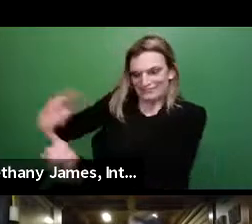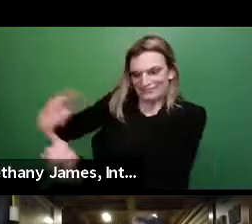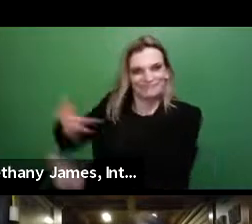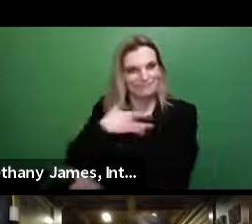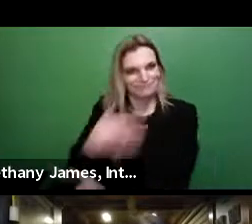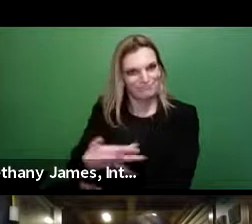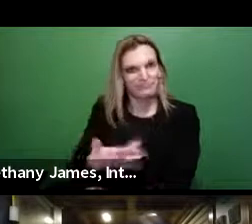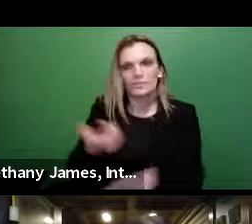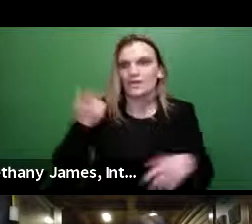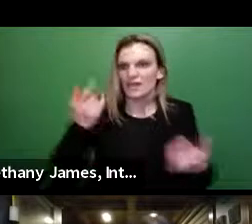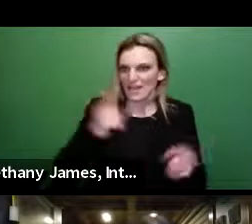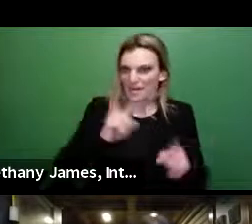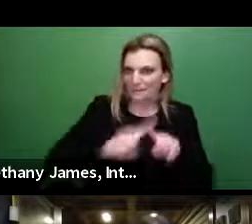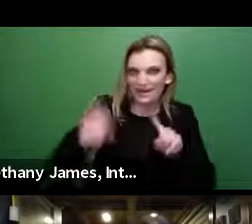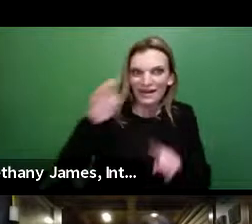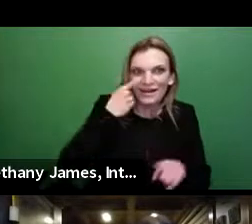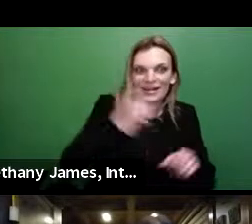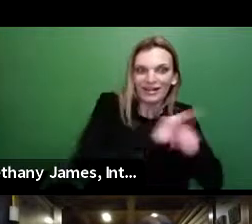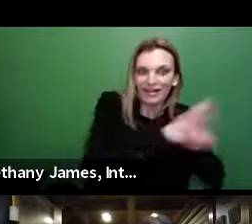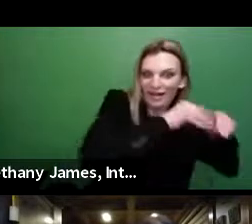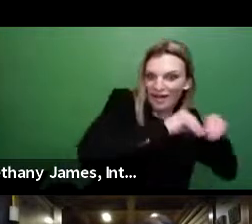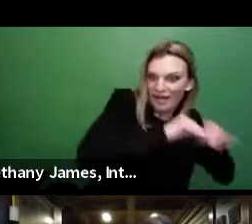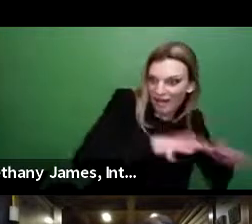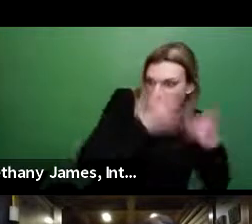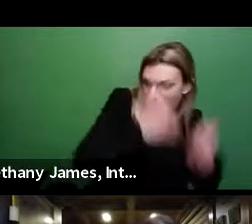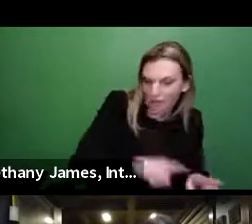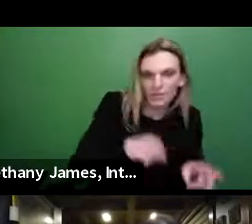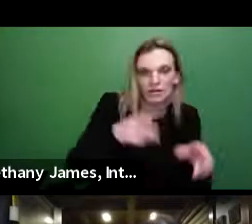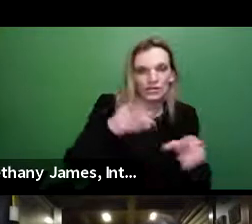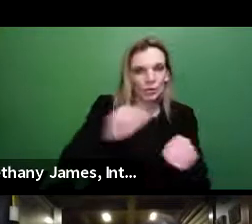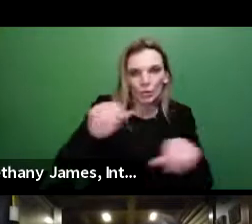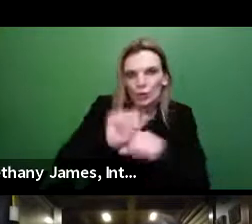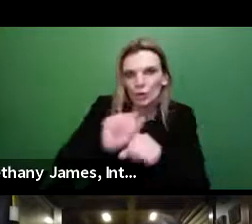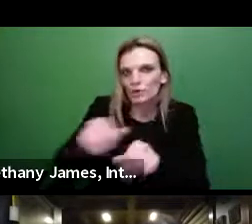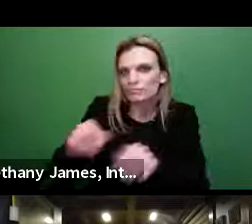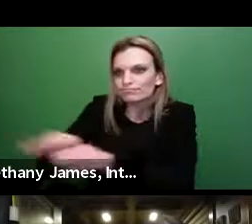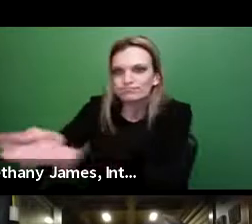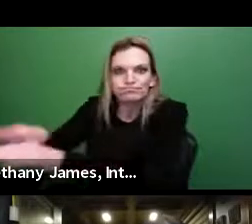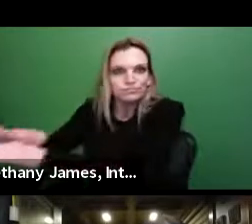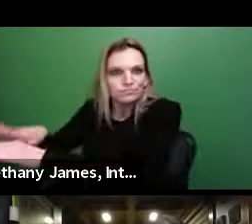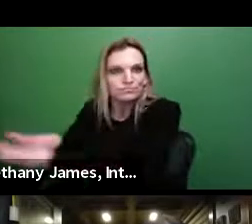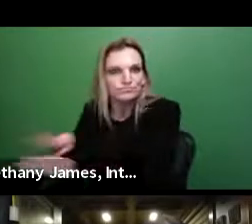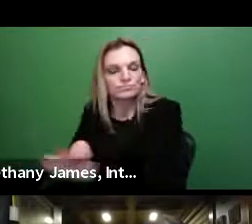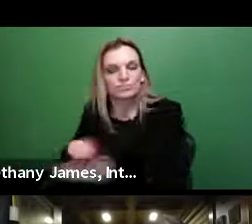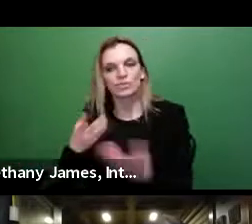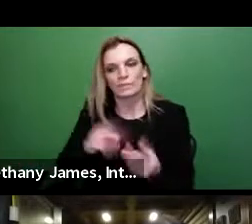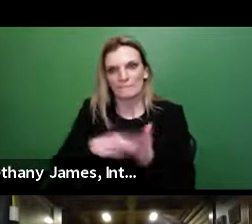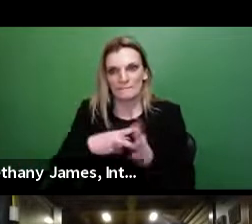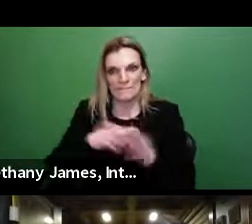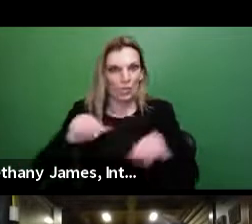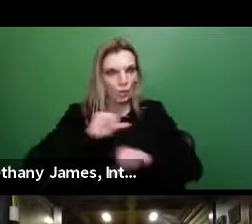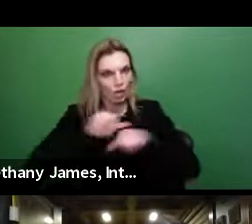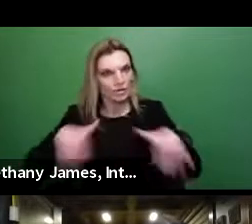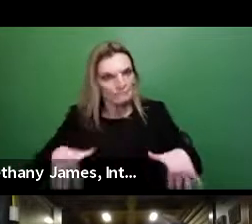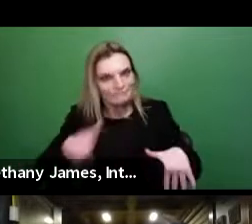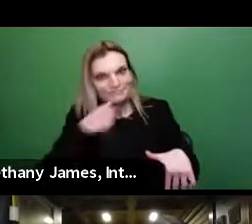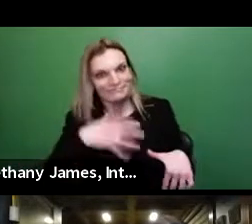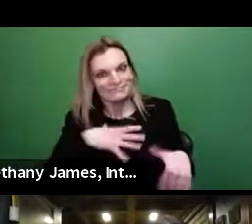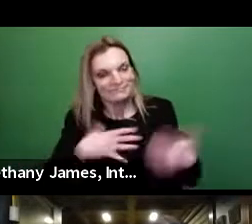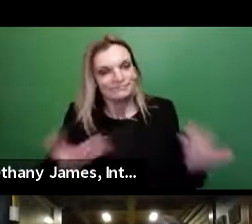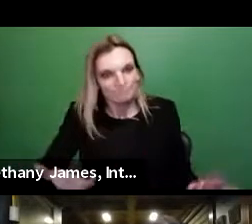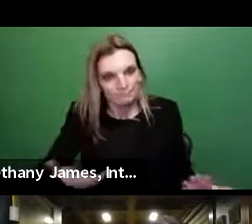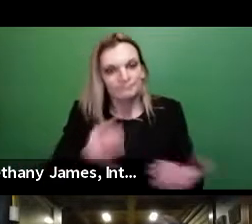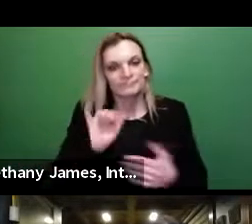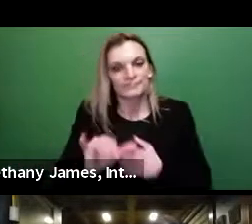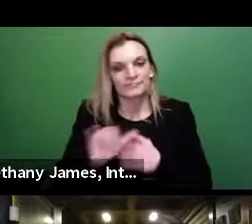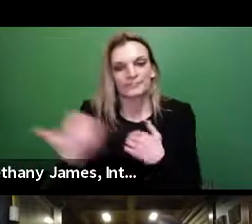in the state. Couple that with earlier in the fall, the Michigan Women's Commission did a child